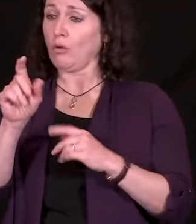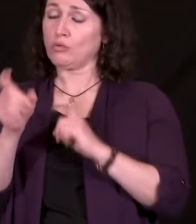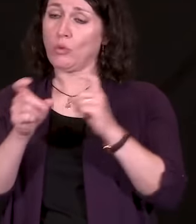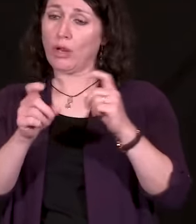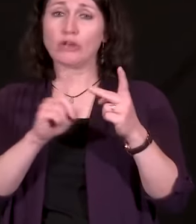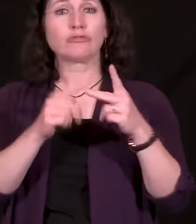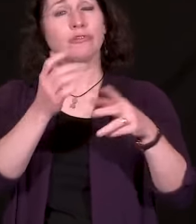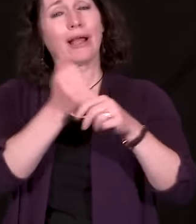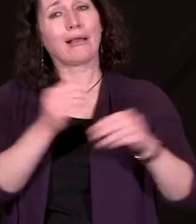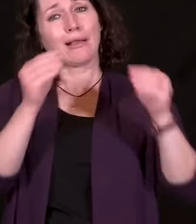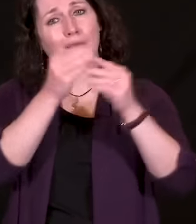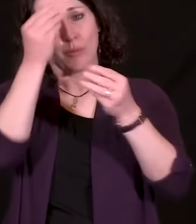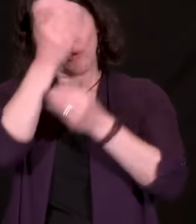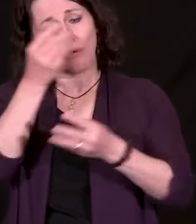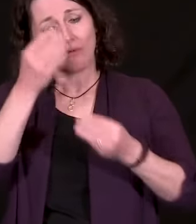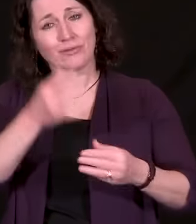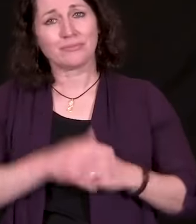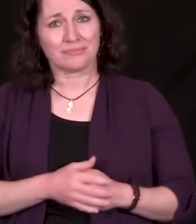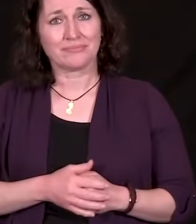sacredheartchurchomaha.org.